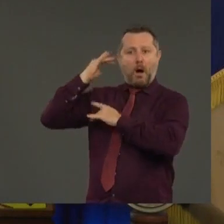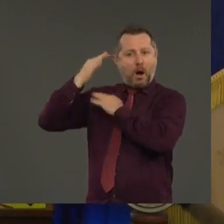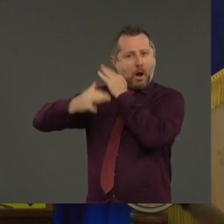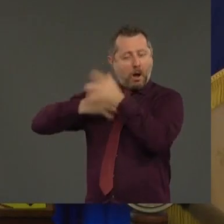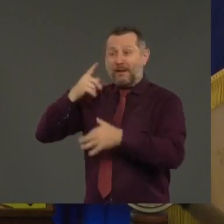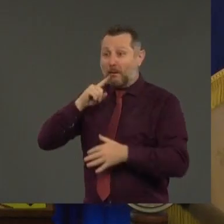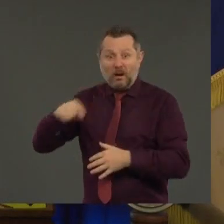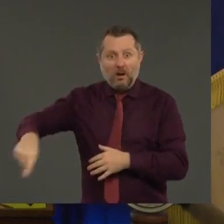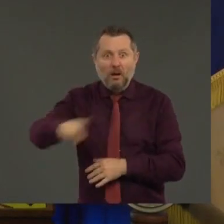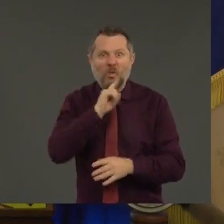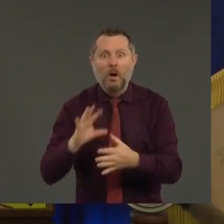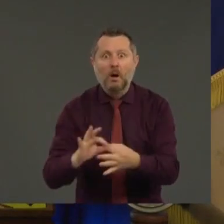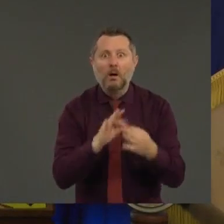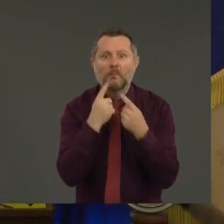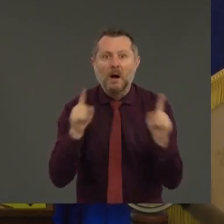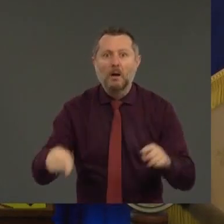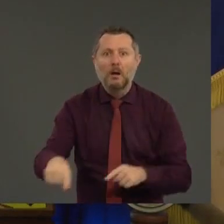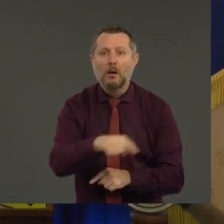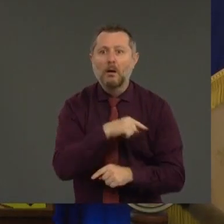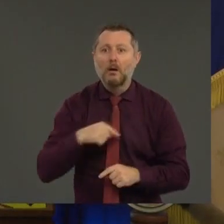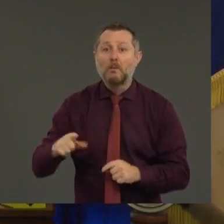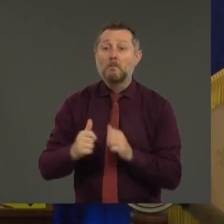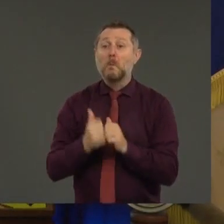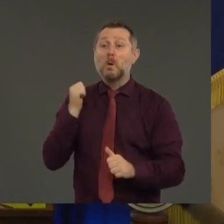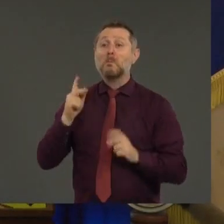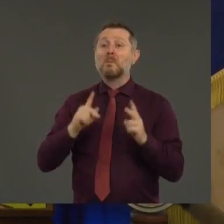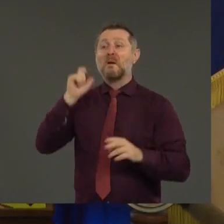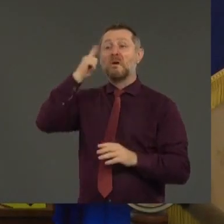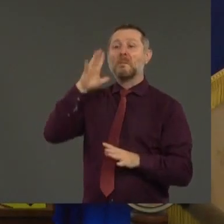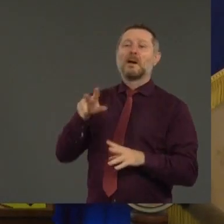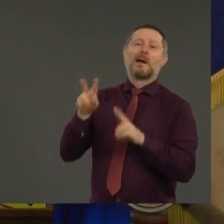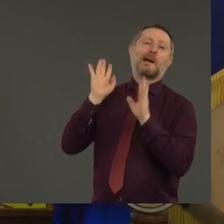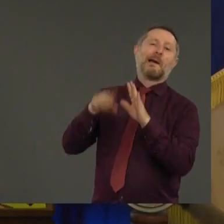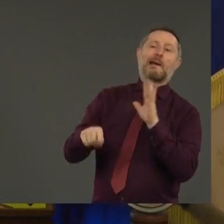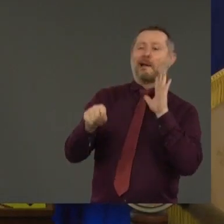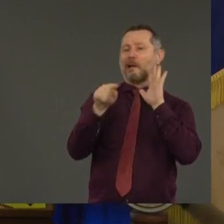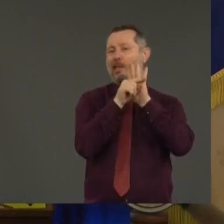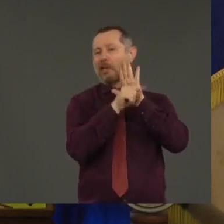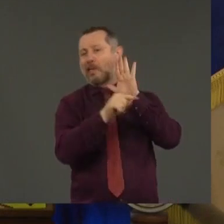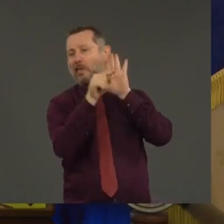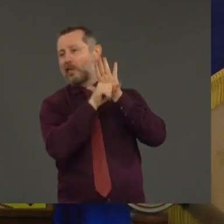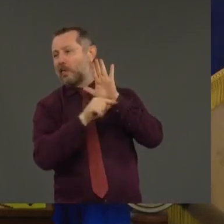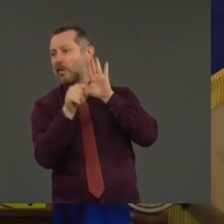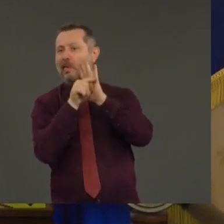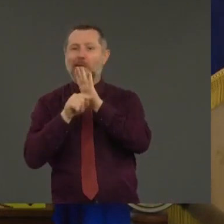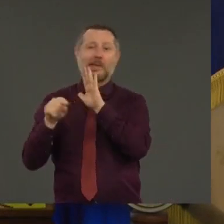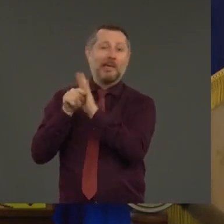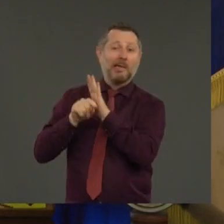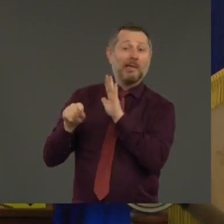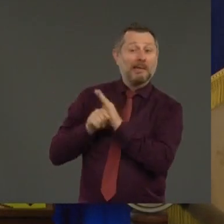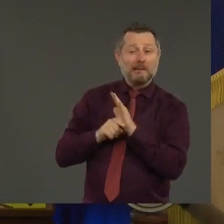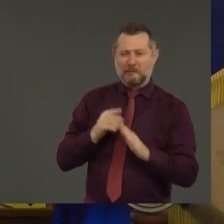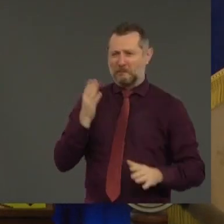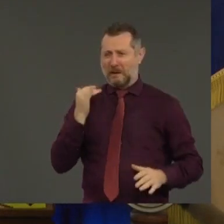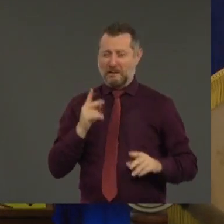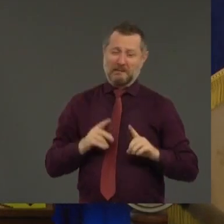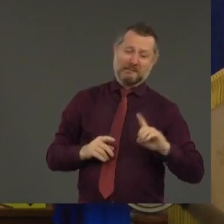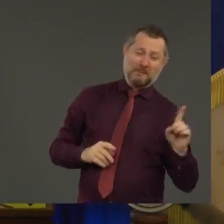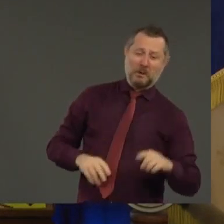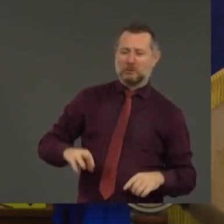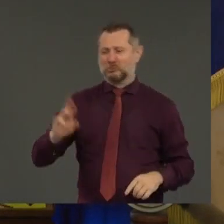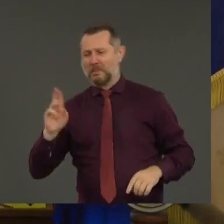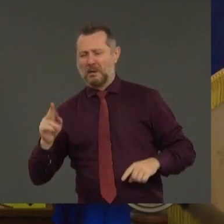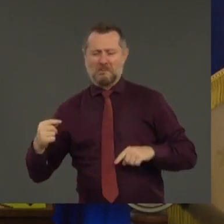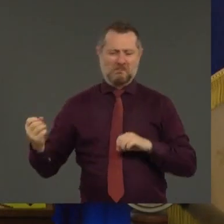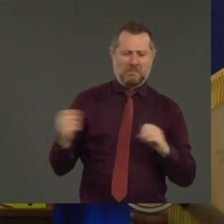does government usually appeal to the worst in us rather than the best? Why do our politics today play to our